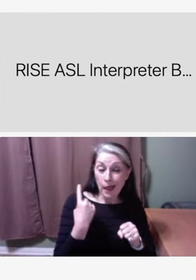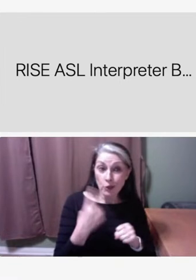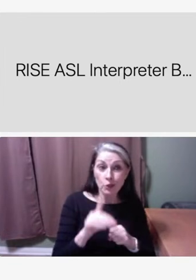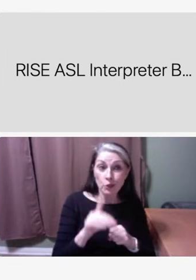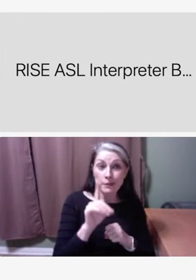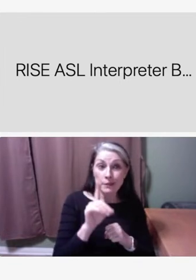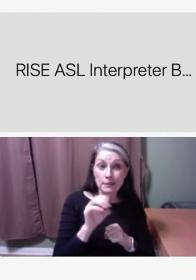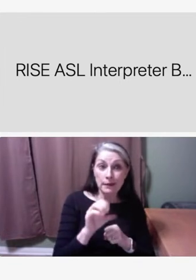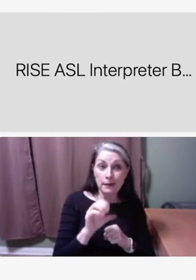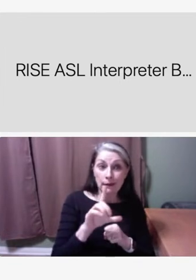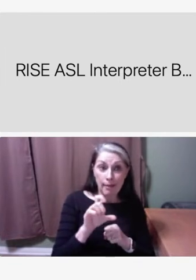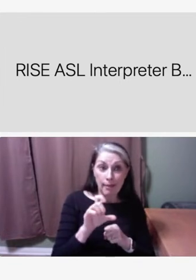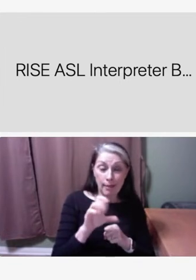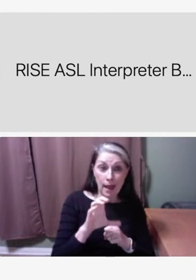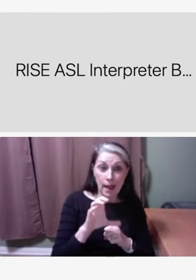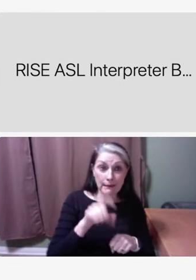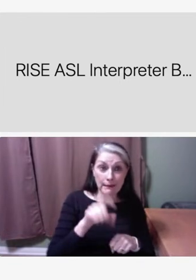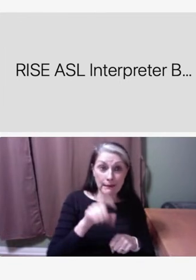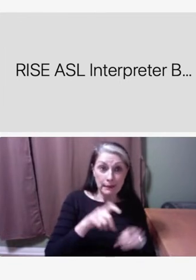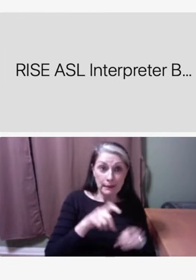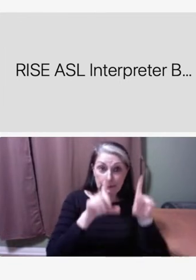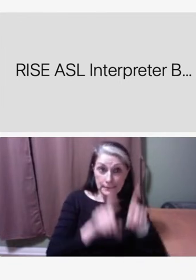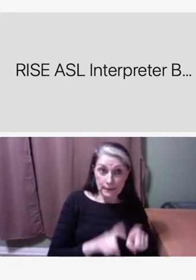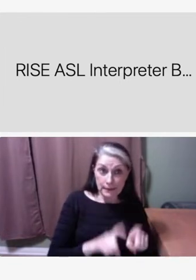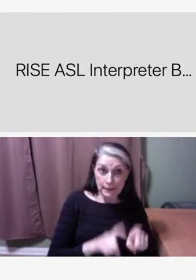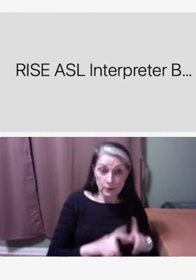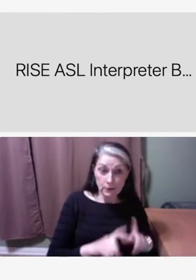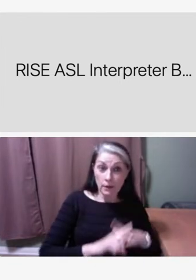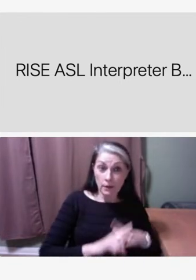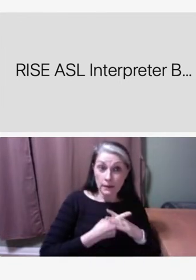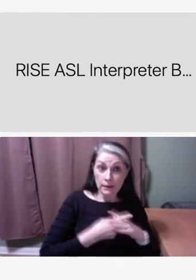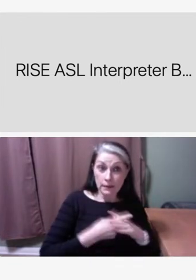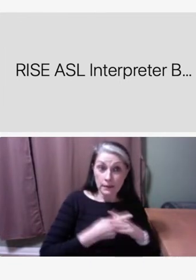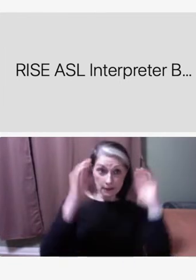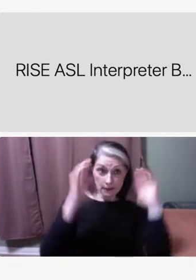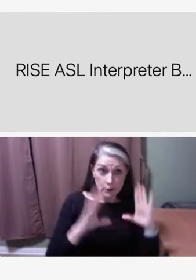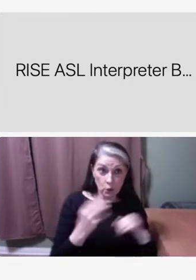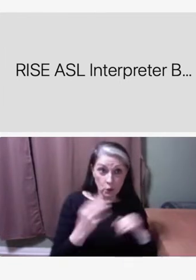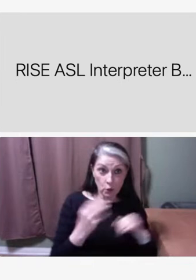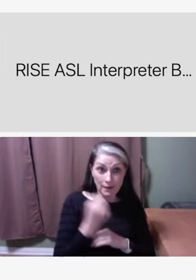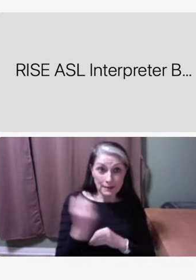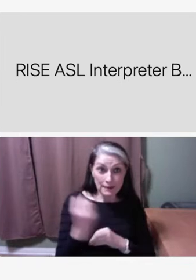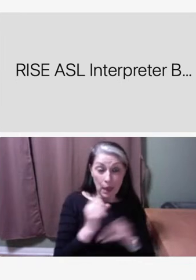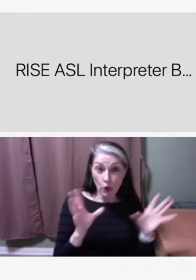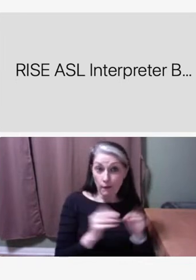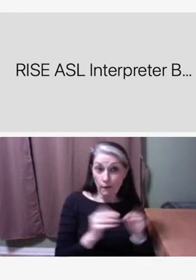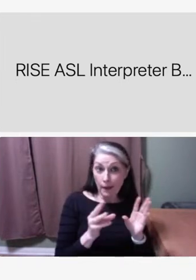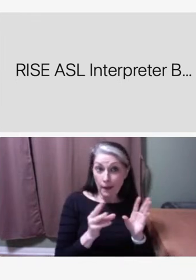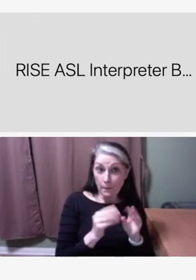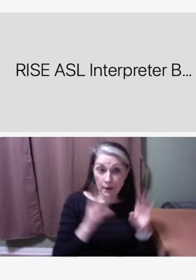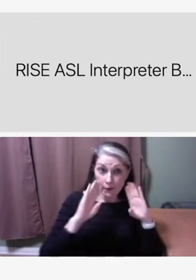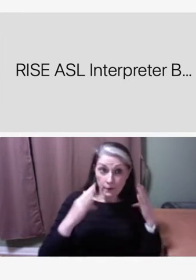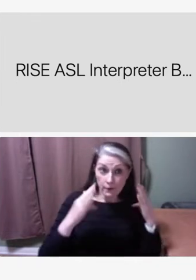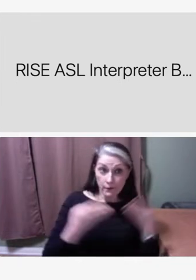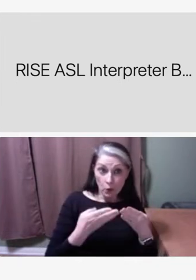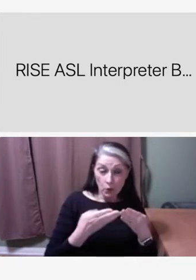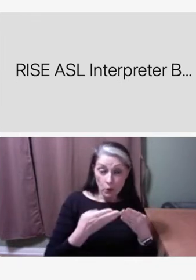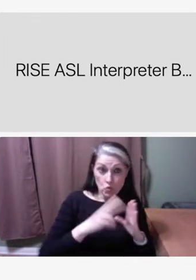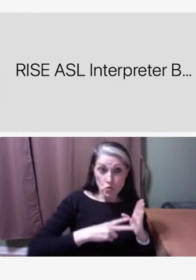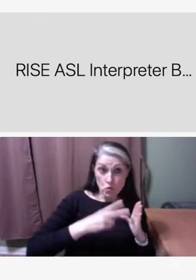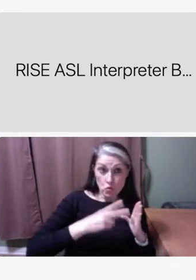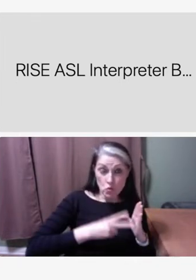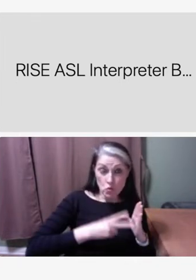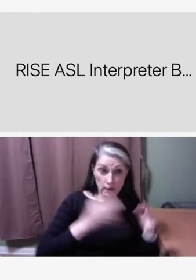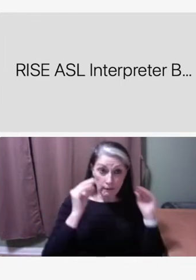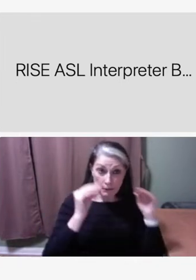dual teachers kicked off their learning with a Saturday summit and focused on authentic reading instruction in Spanish. As a follow-up